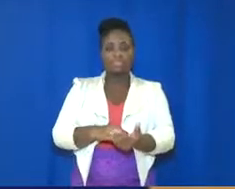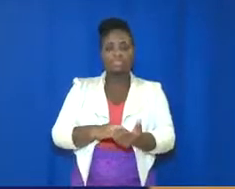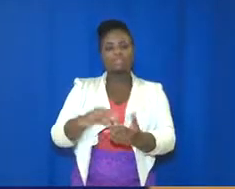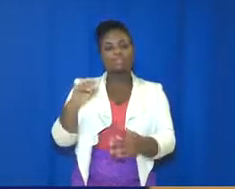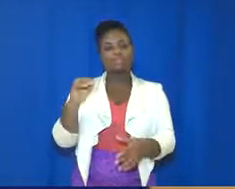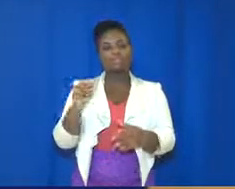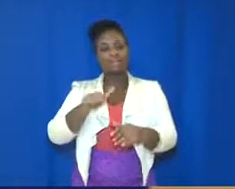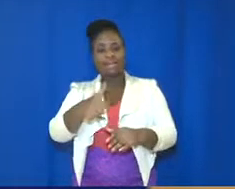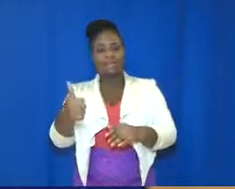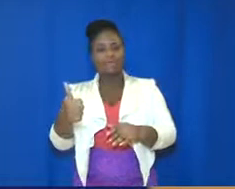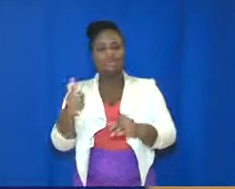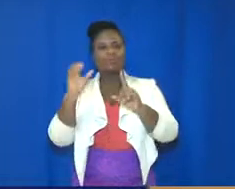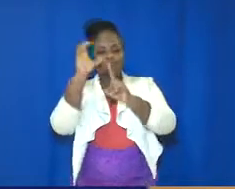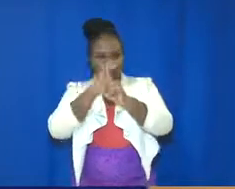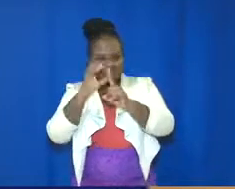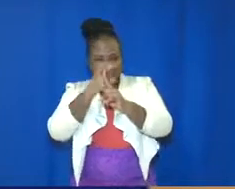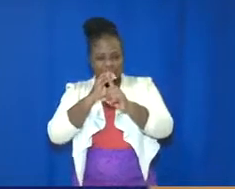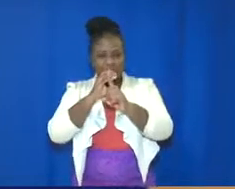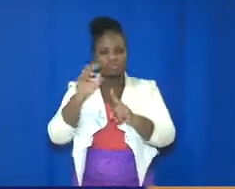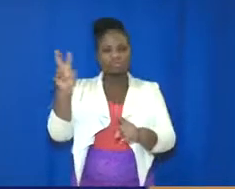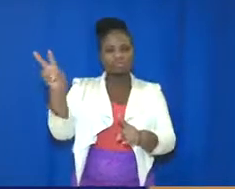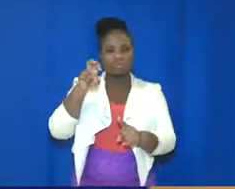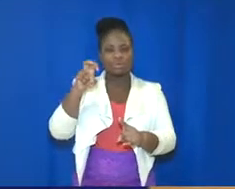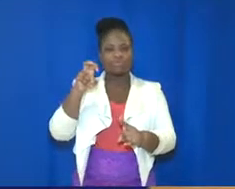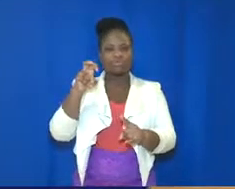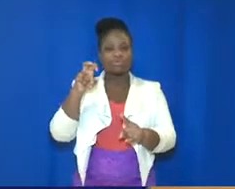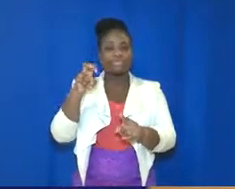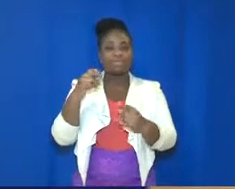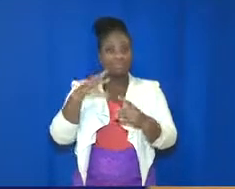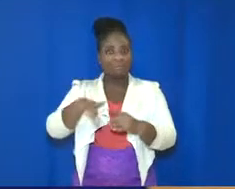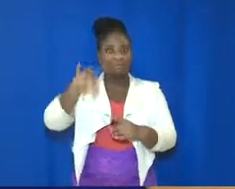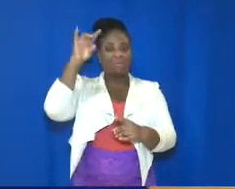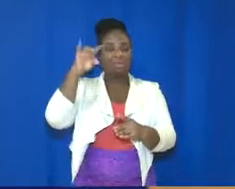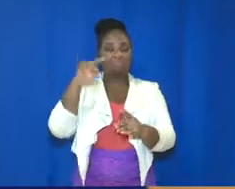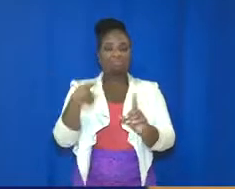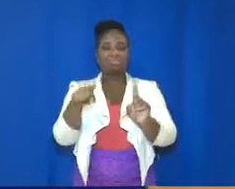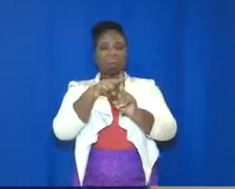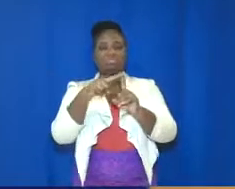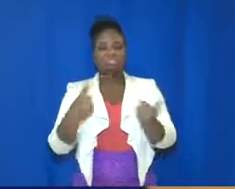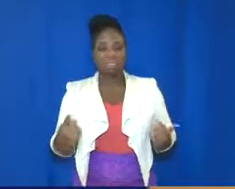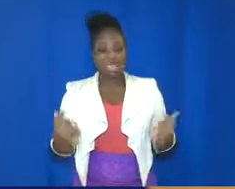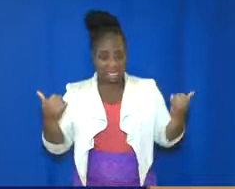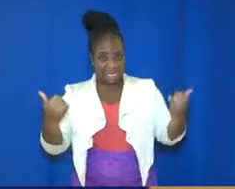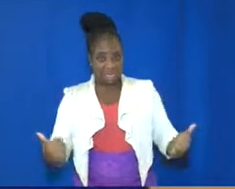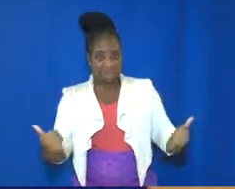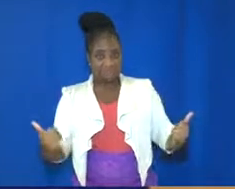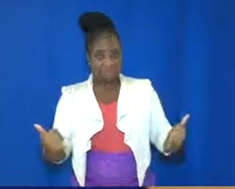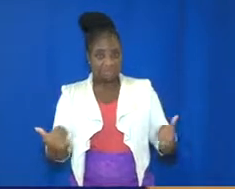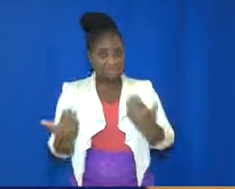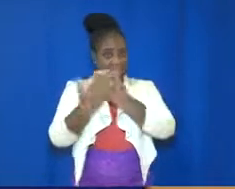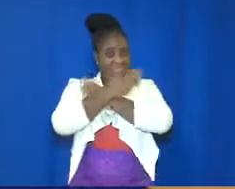2,255 tests were conducted, with 266 found to be positive. For